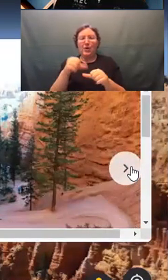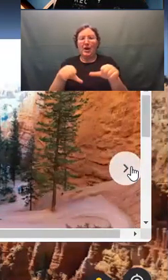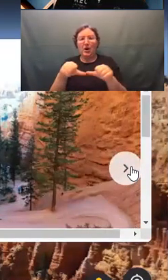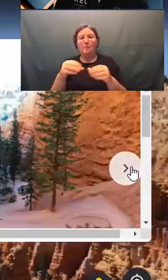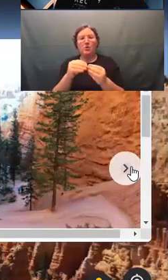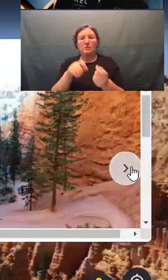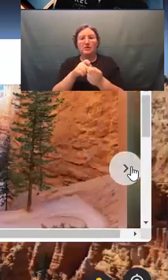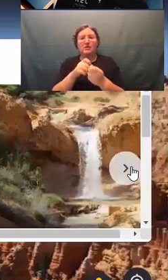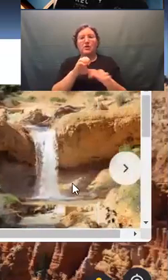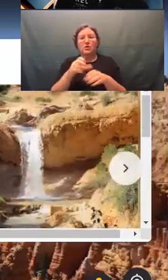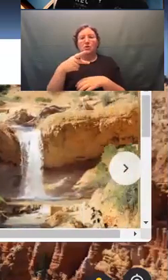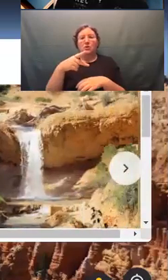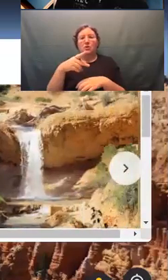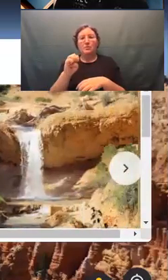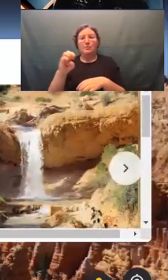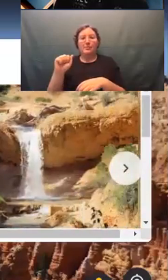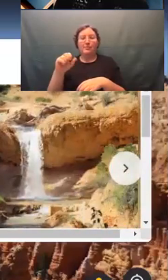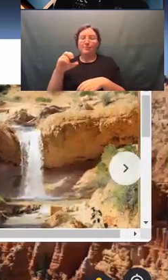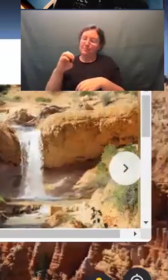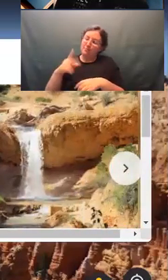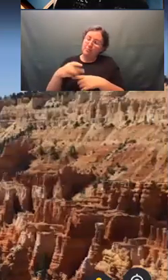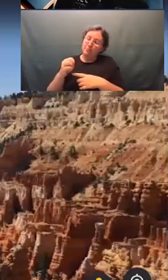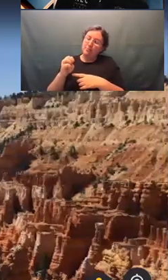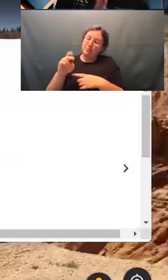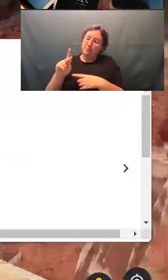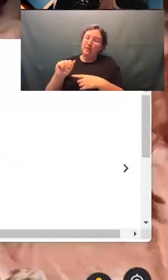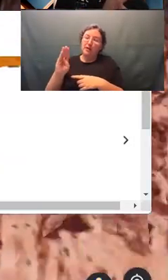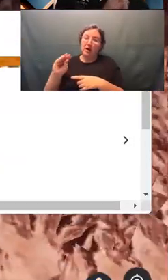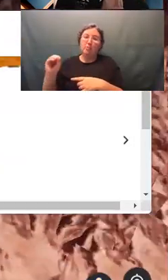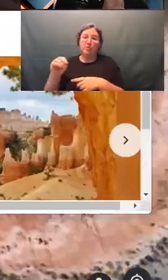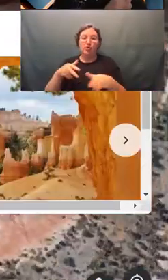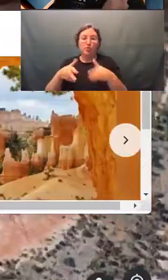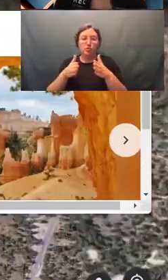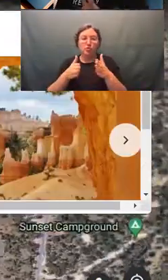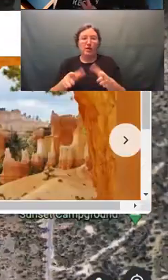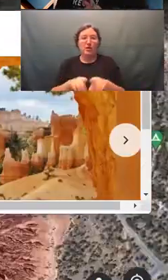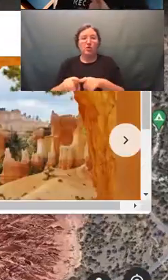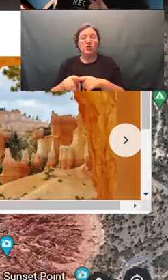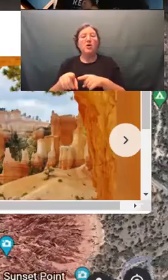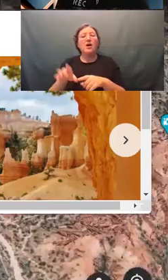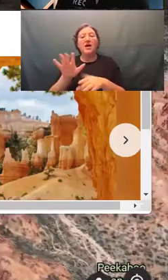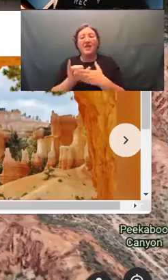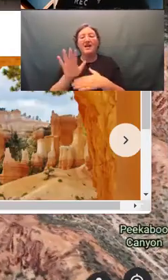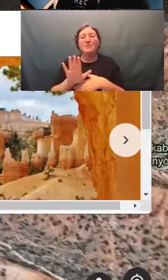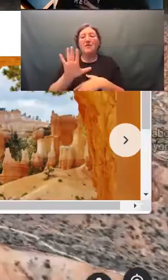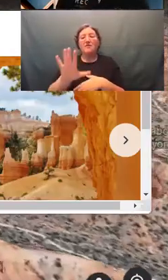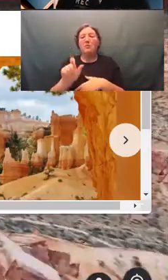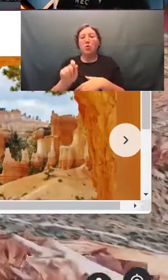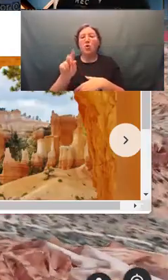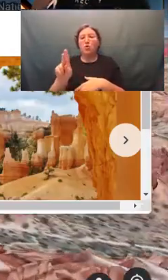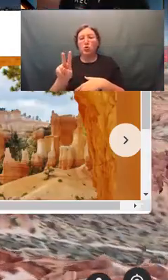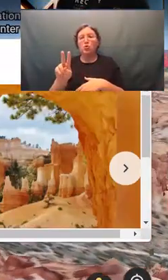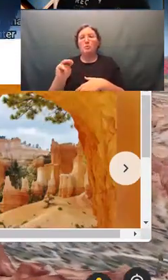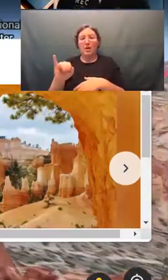the Peekaboo Loop Trail, which we will hop on over to right now. It's about 5.2 miles to complete.